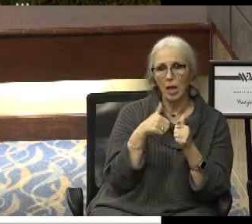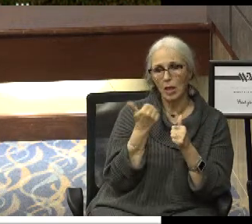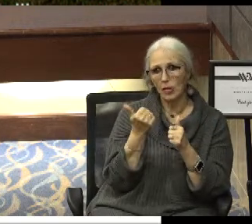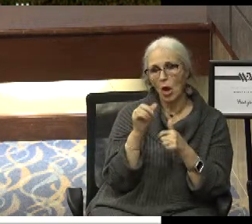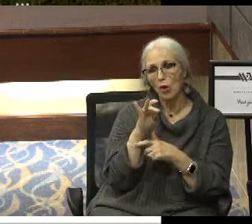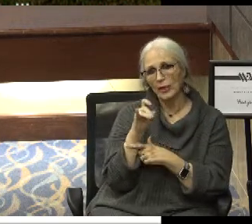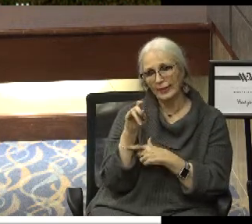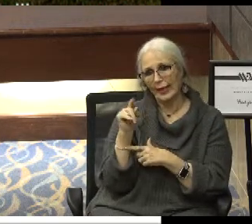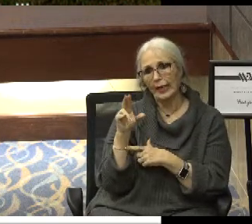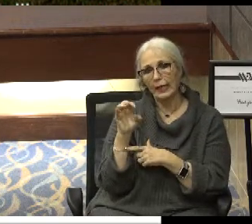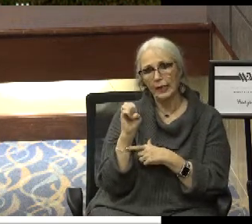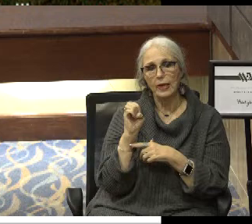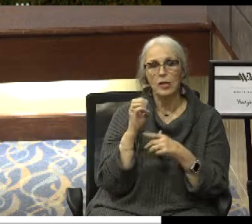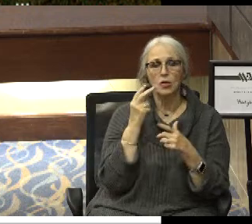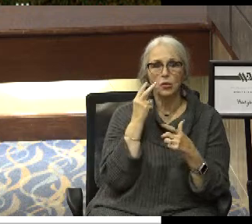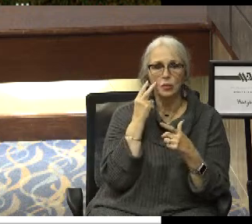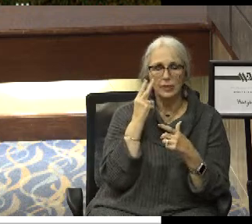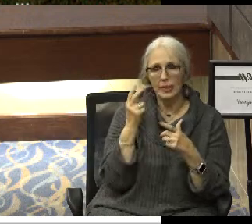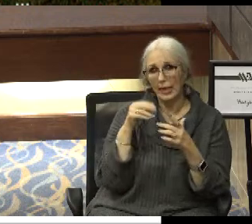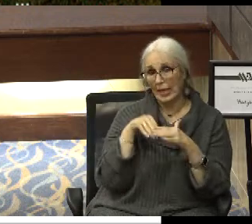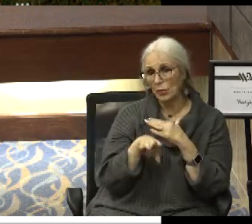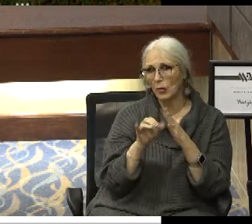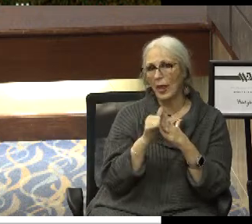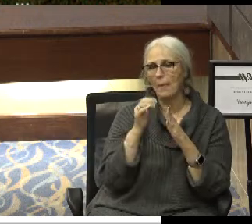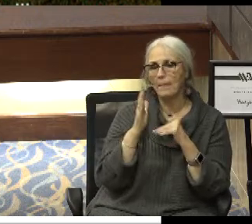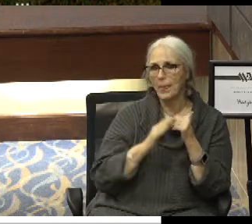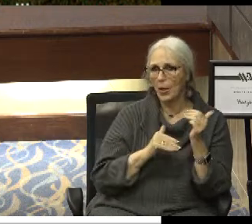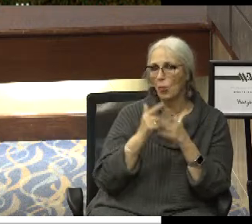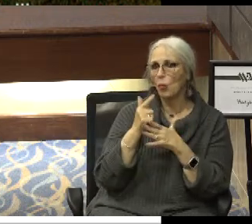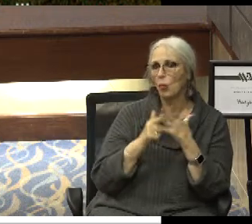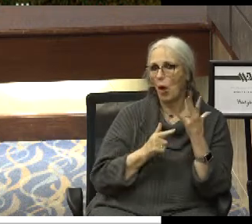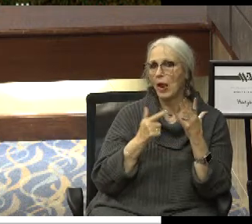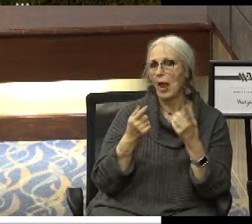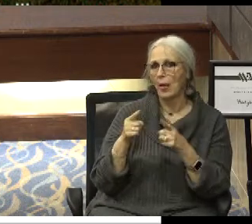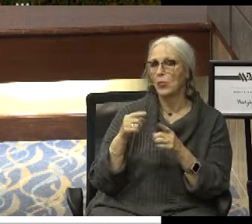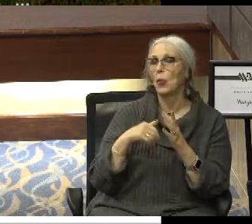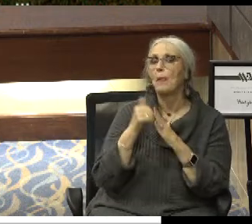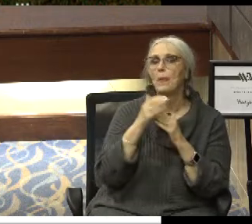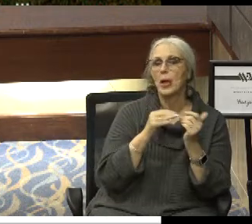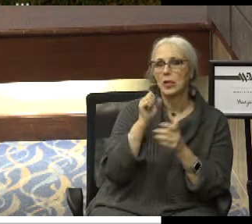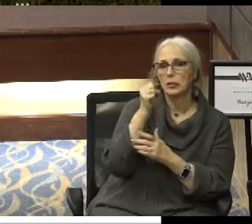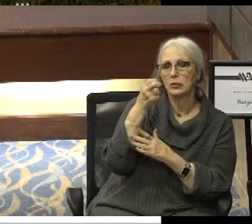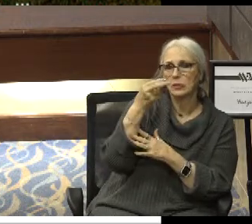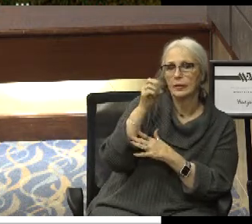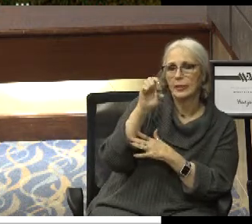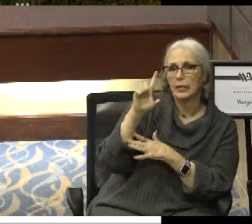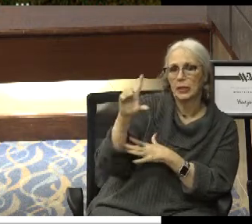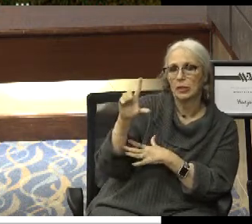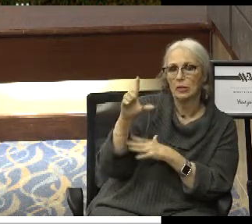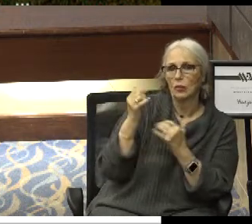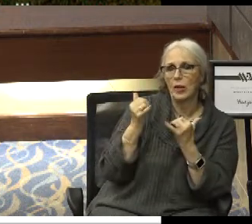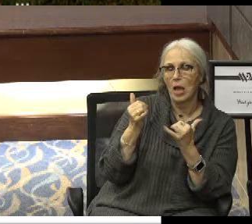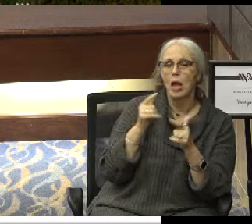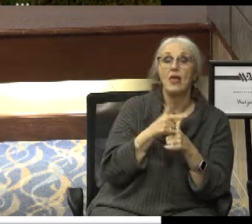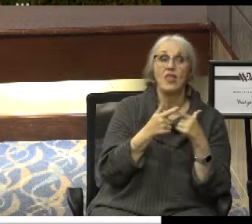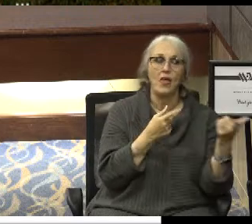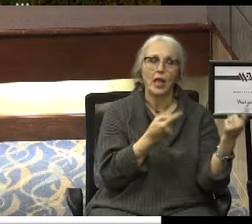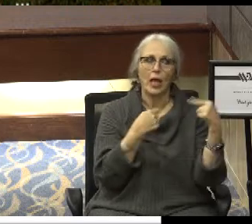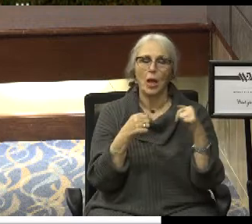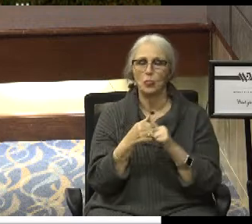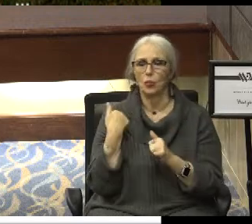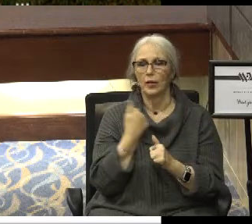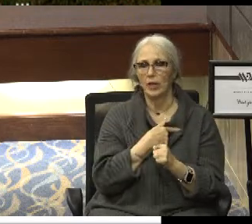things come into those buildings as that happens. We're essentially delivering a shell, and then they come in with us and kind